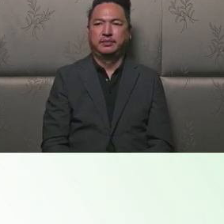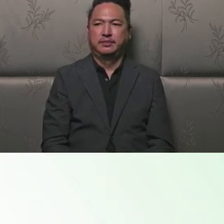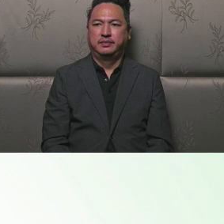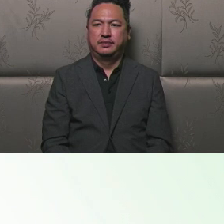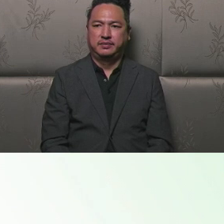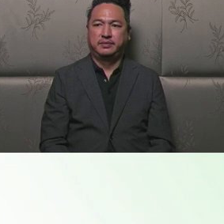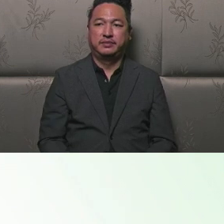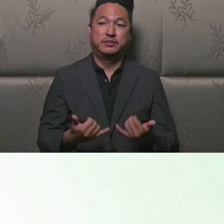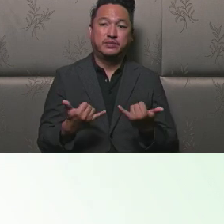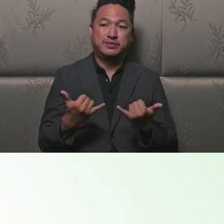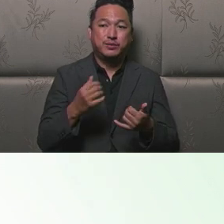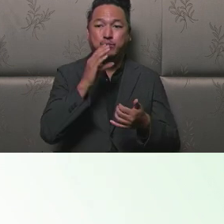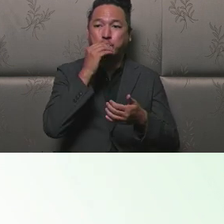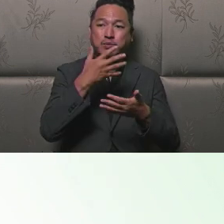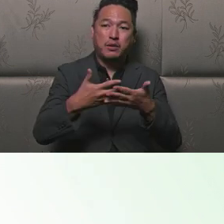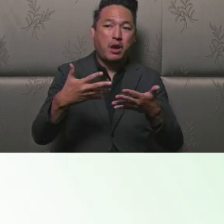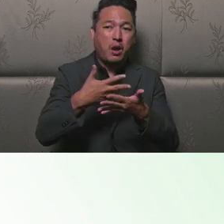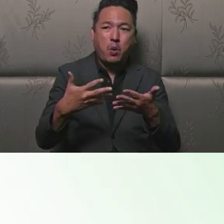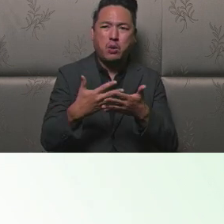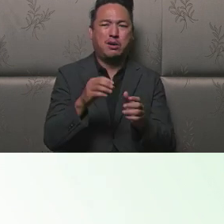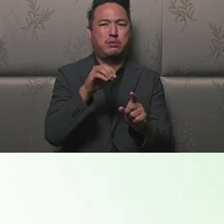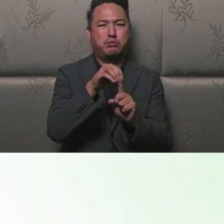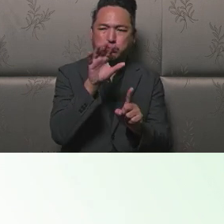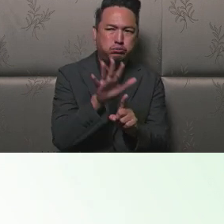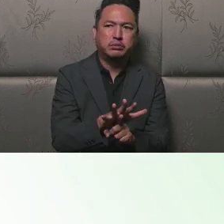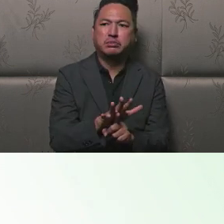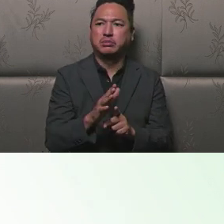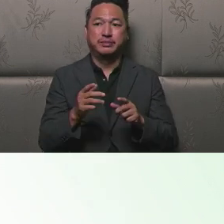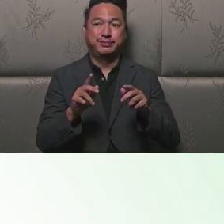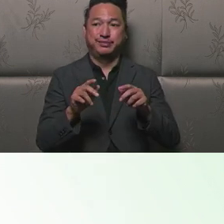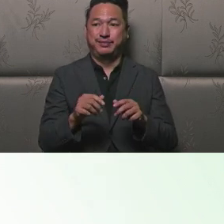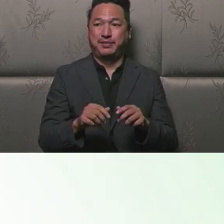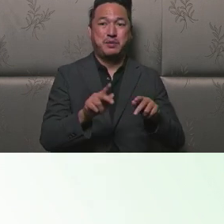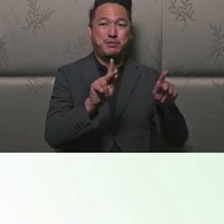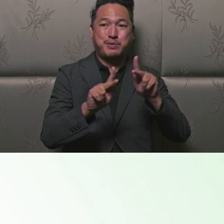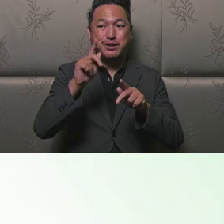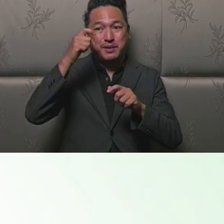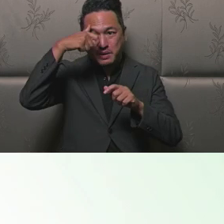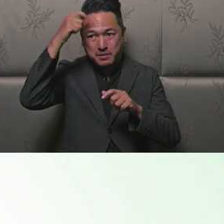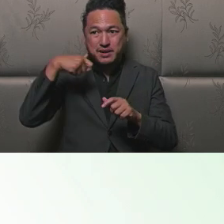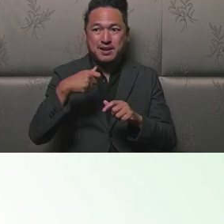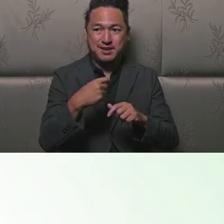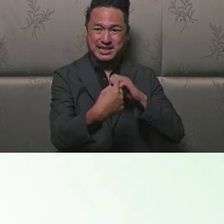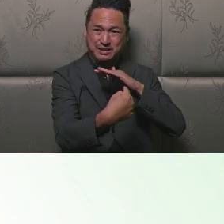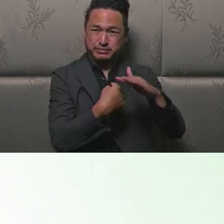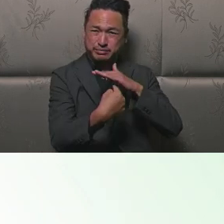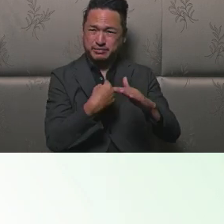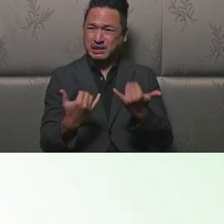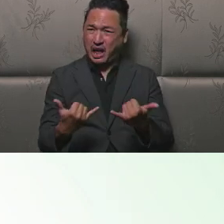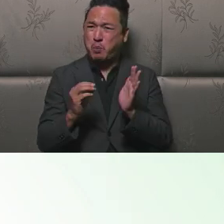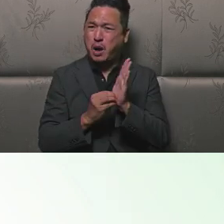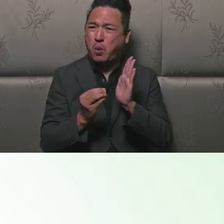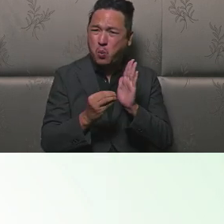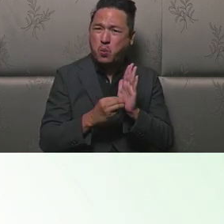here in Bangkok. Public school here, the Thais have a policy called Education